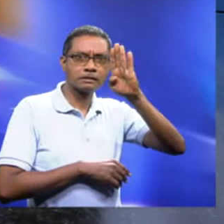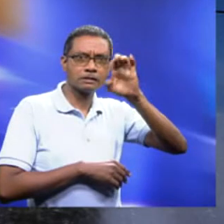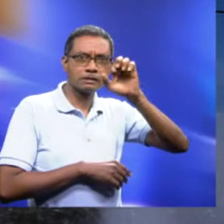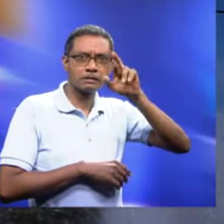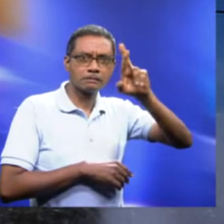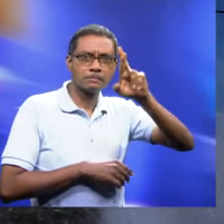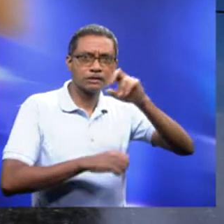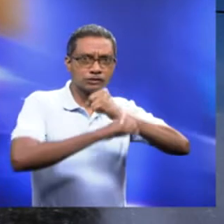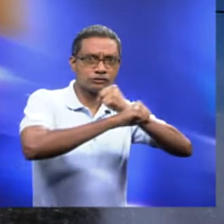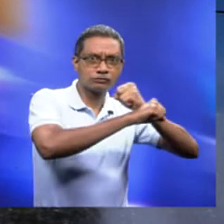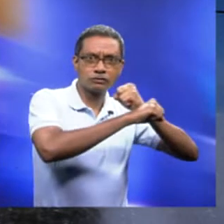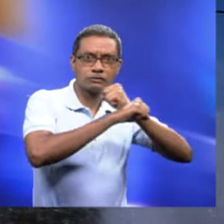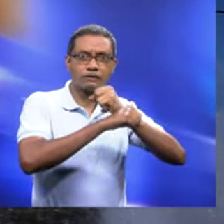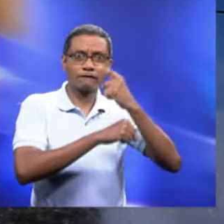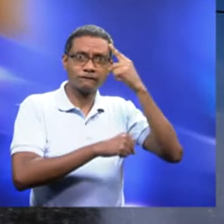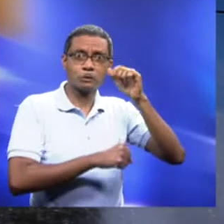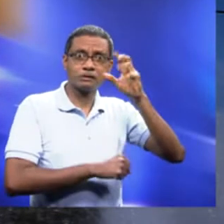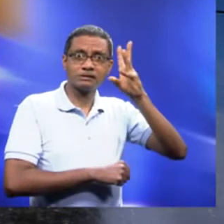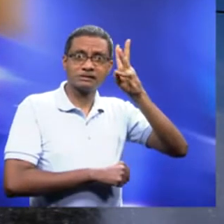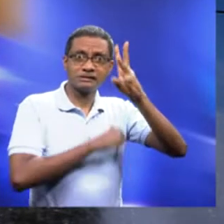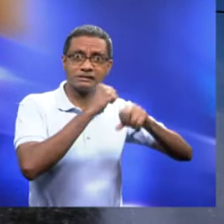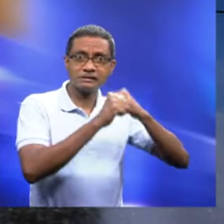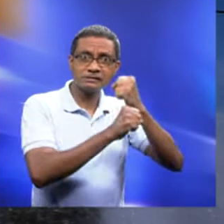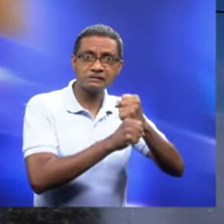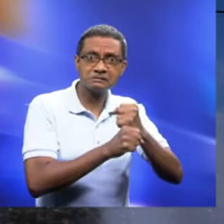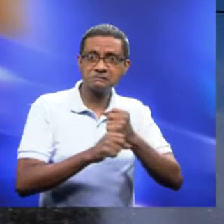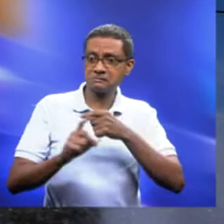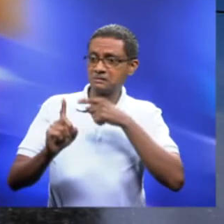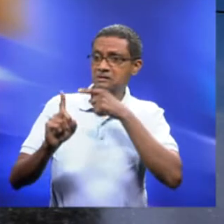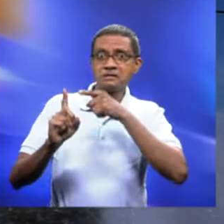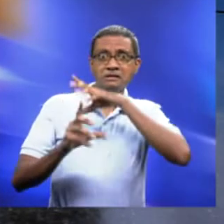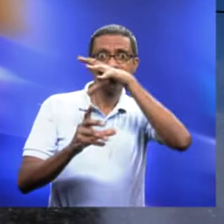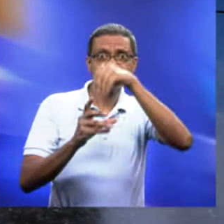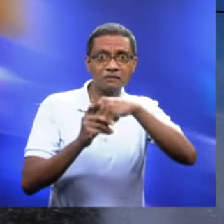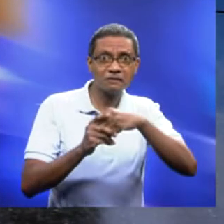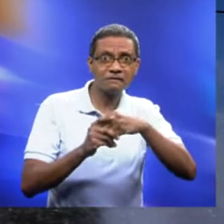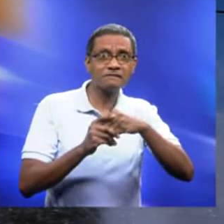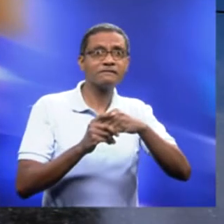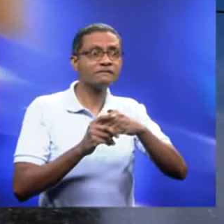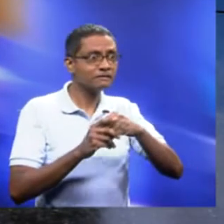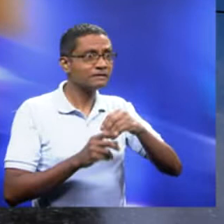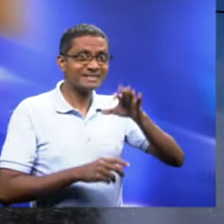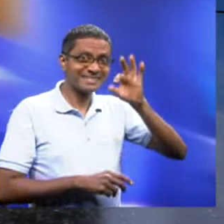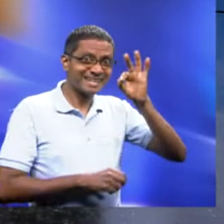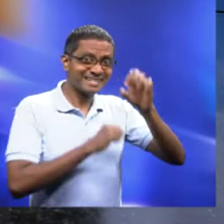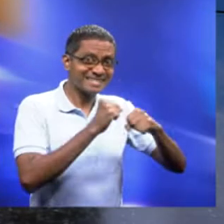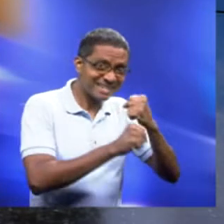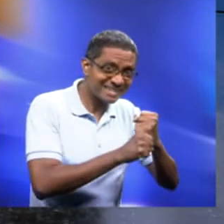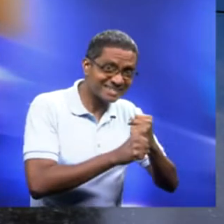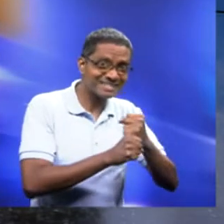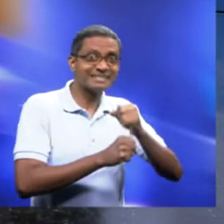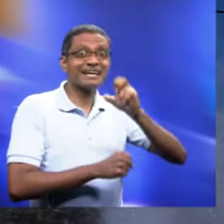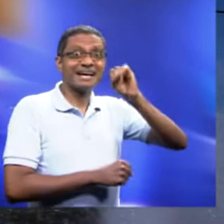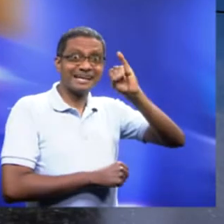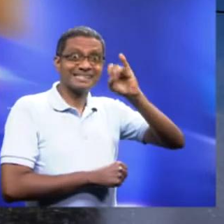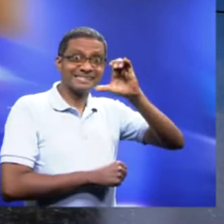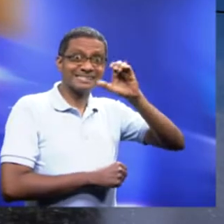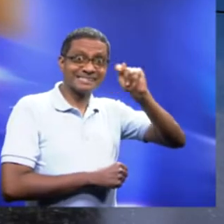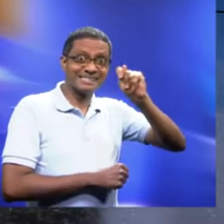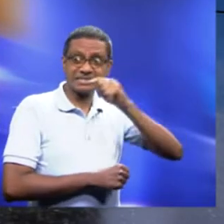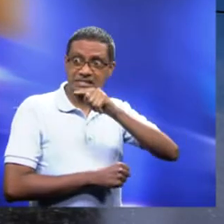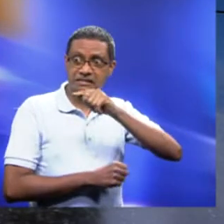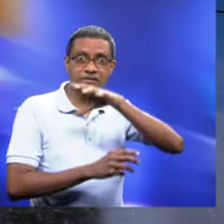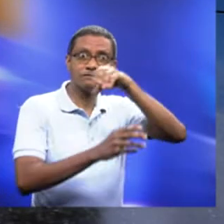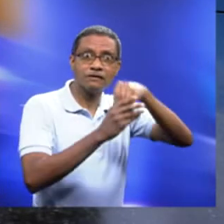past 6 years. He has been involved in cybersecurity for 9 years, ICT for 20 years, and security